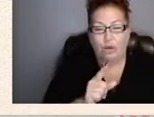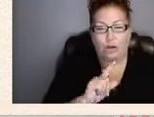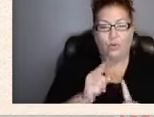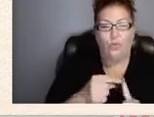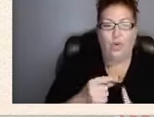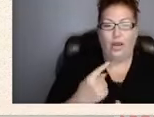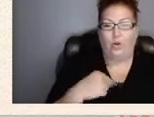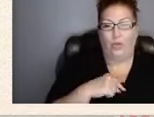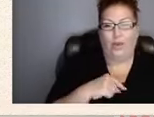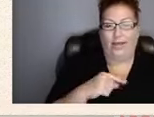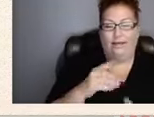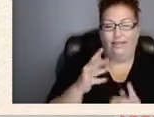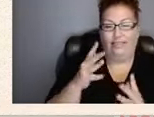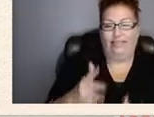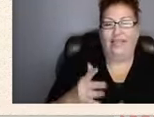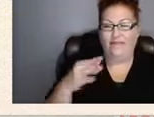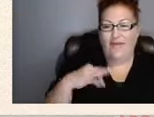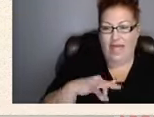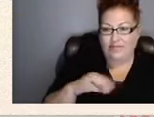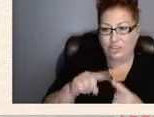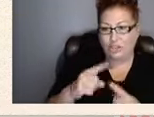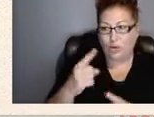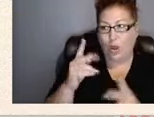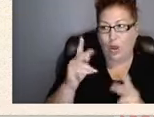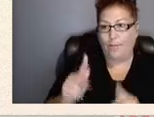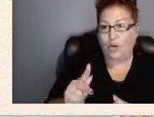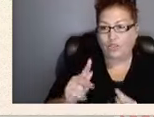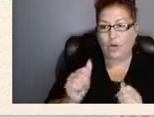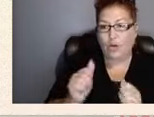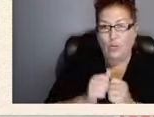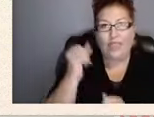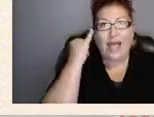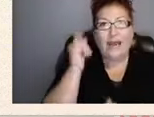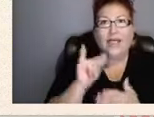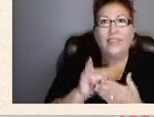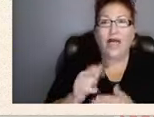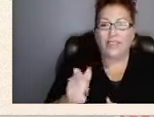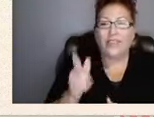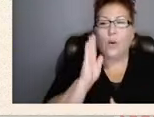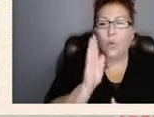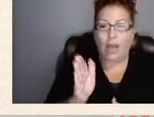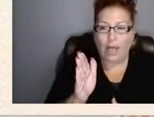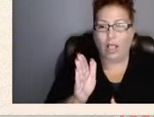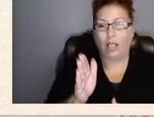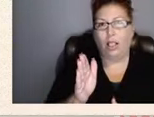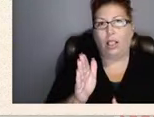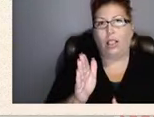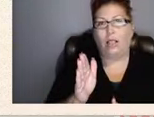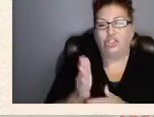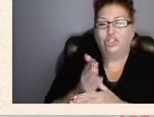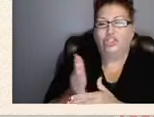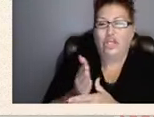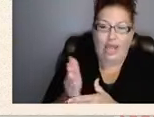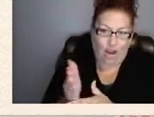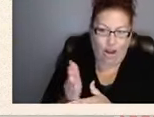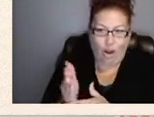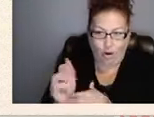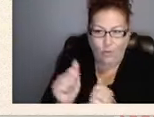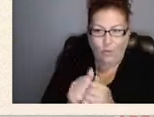assets to someone with the idea that they're going to share those assets with a